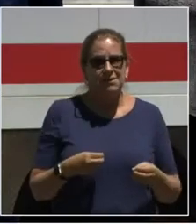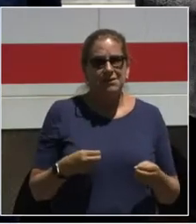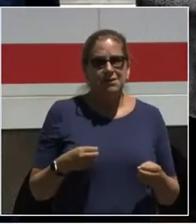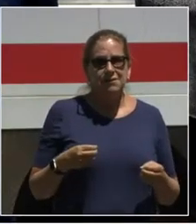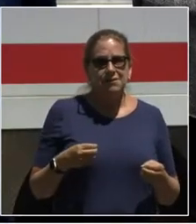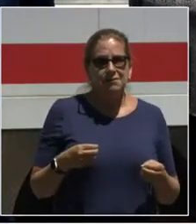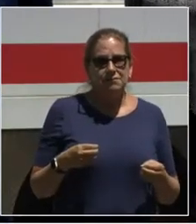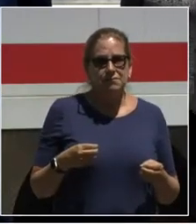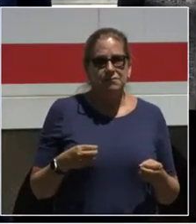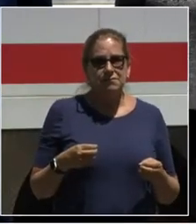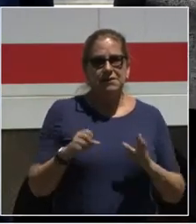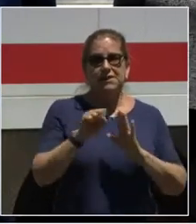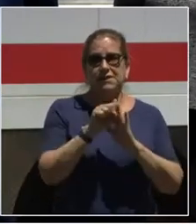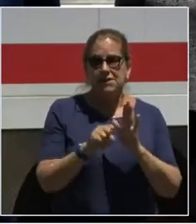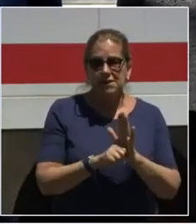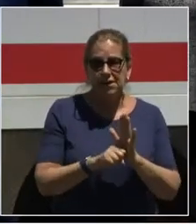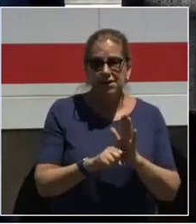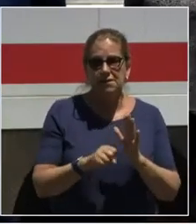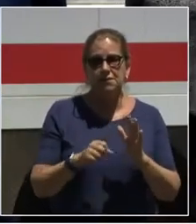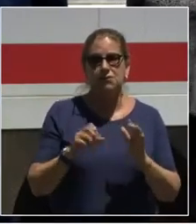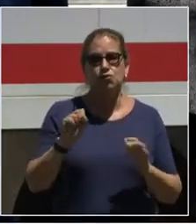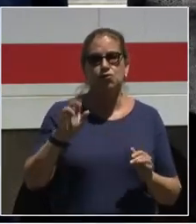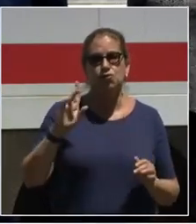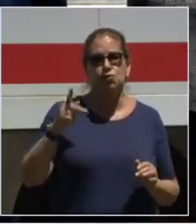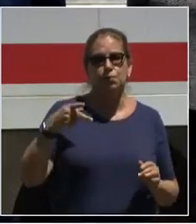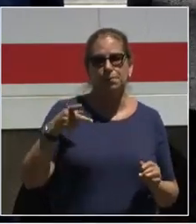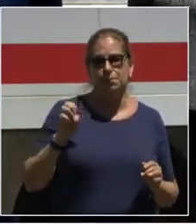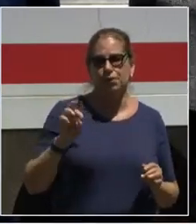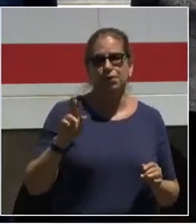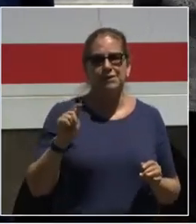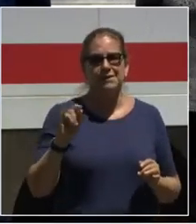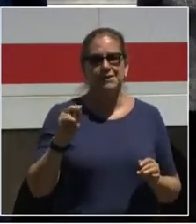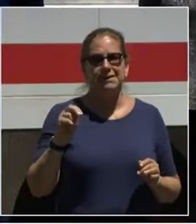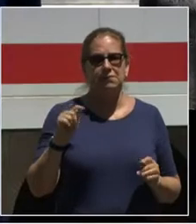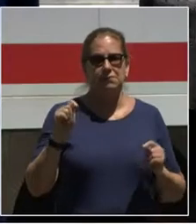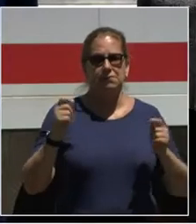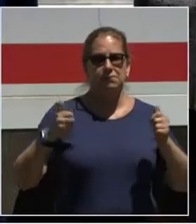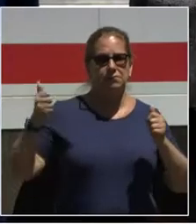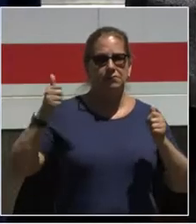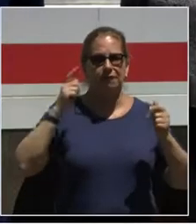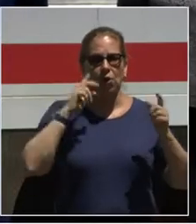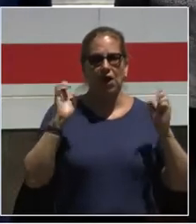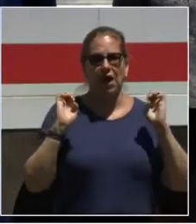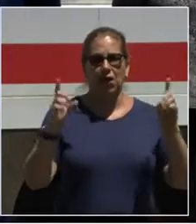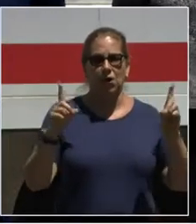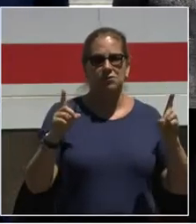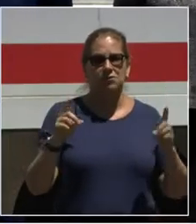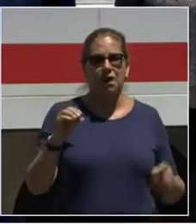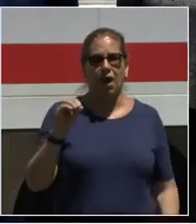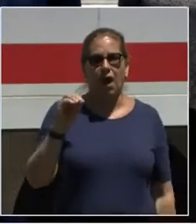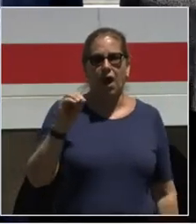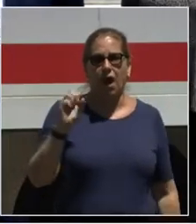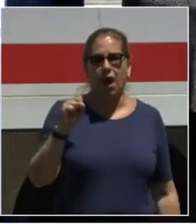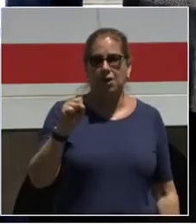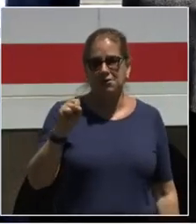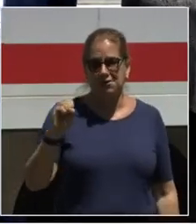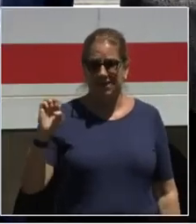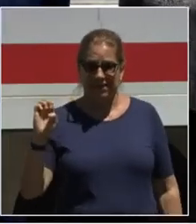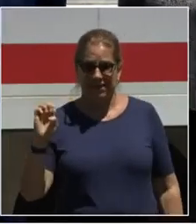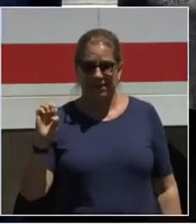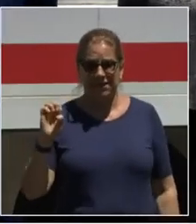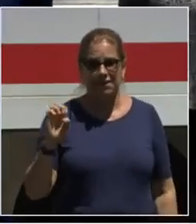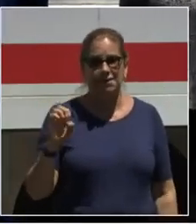Superintendent for Education, affectionately known as OSSI. So thank you, Dr. Grant, for being here.